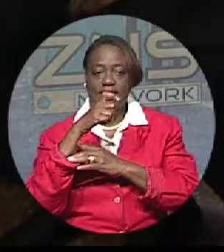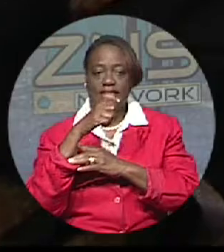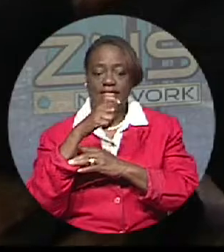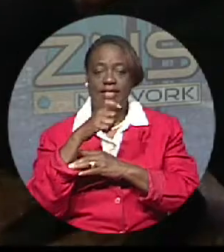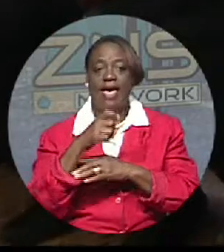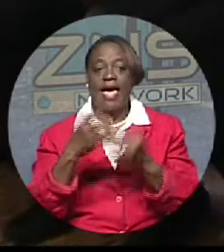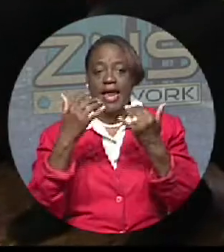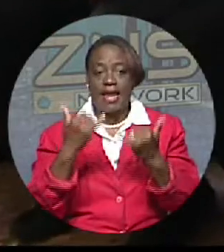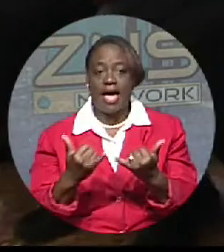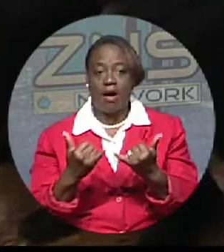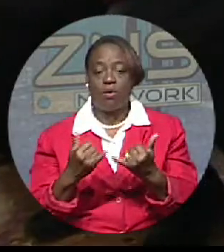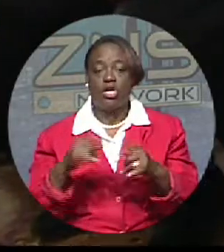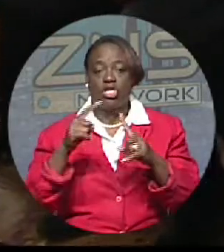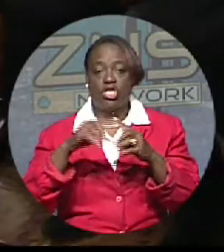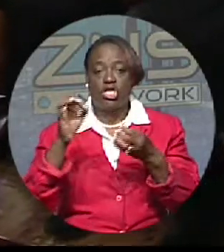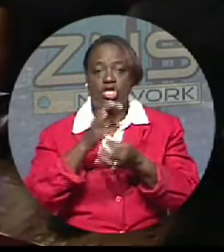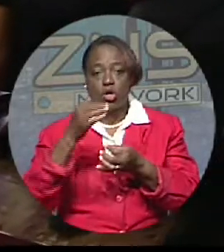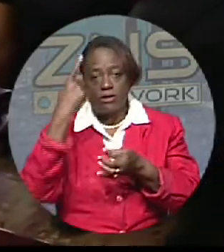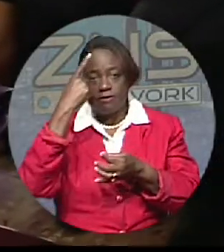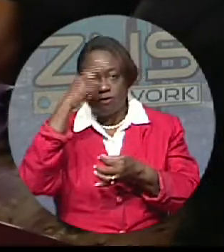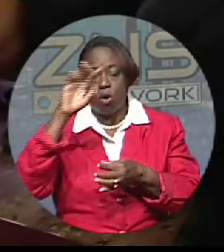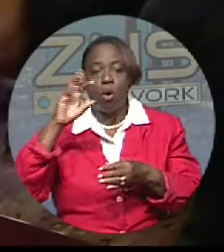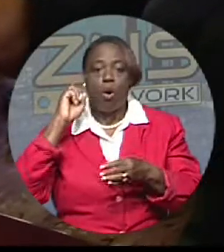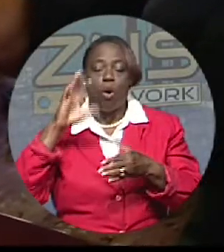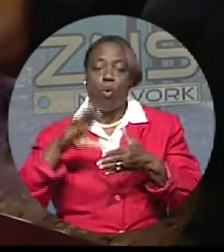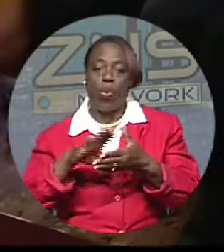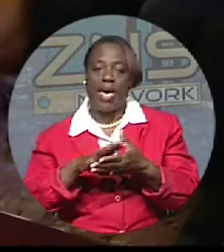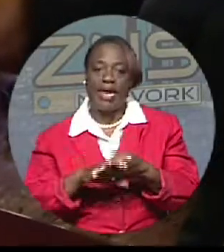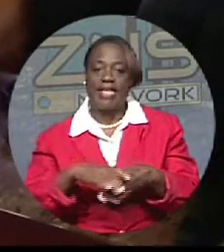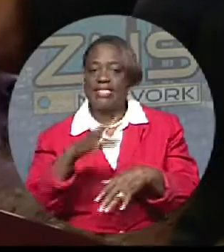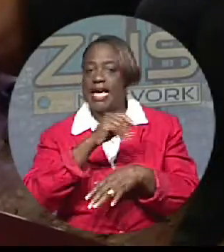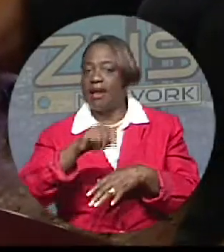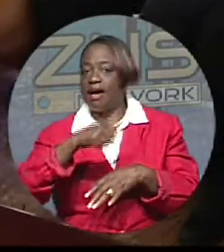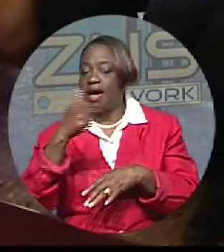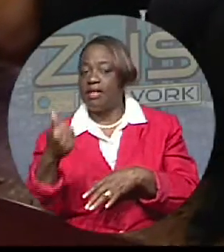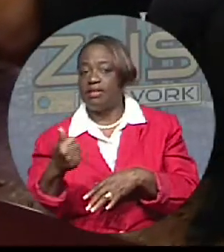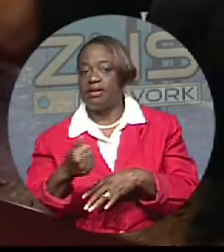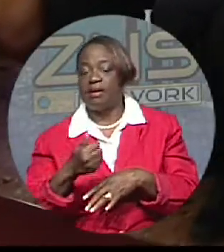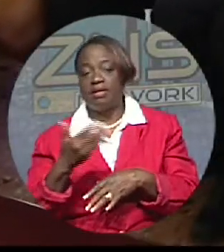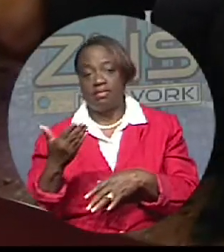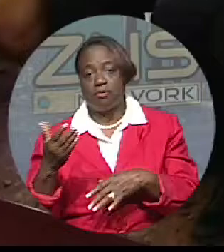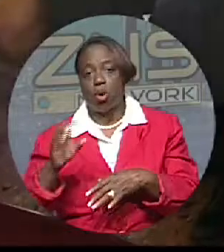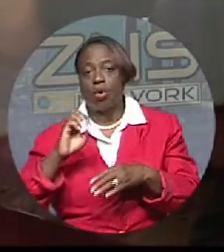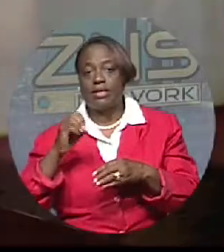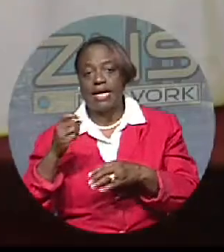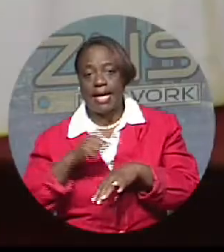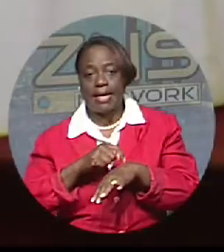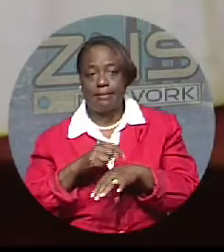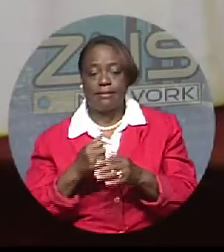Minister Christie said Garcia was well deserving of a national award and her legacy should live on.